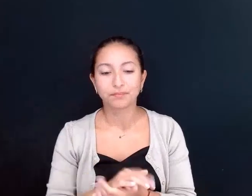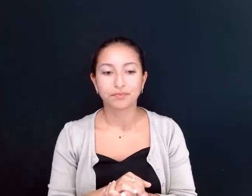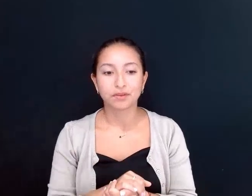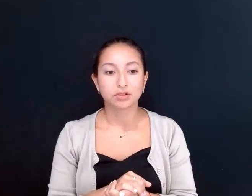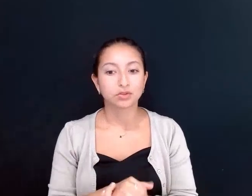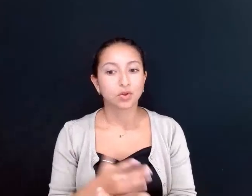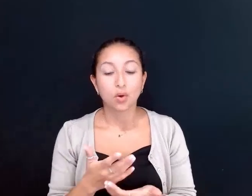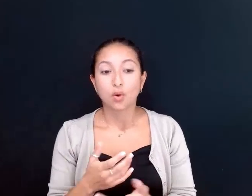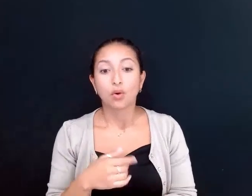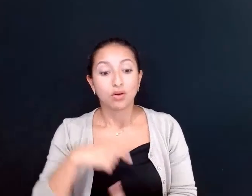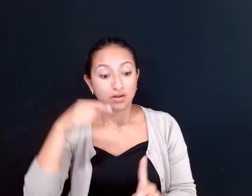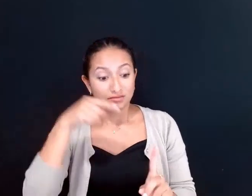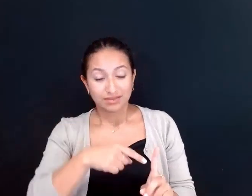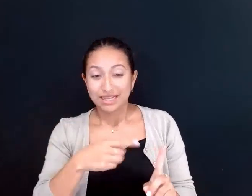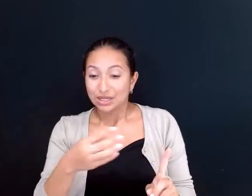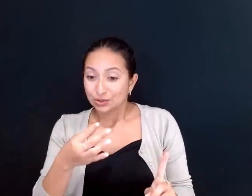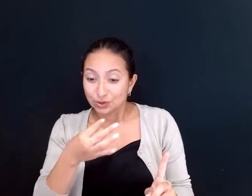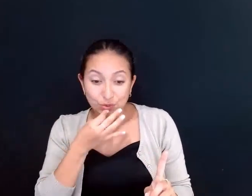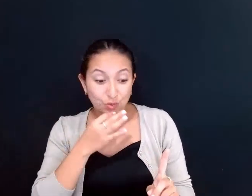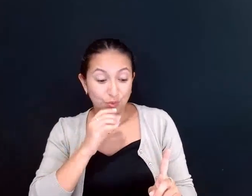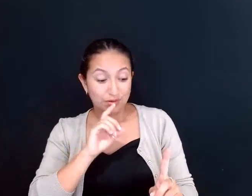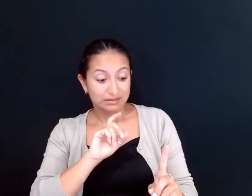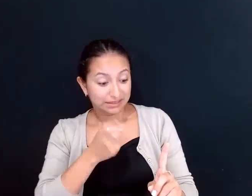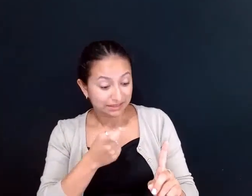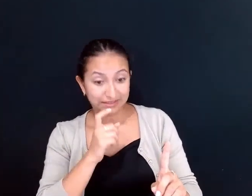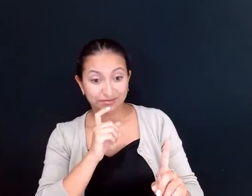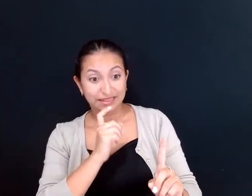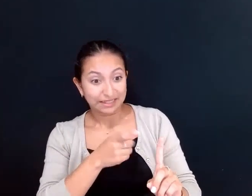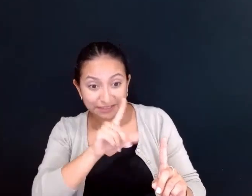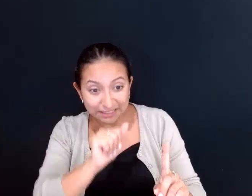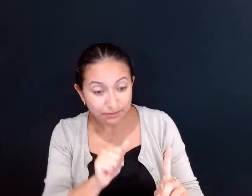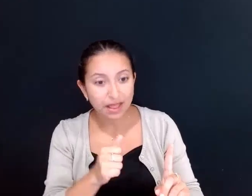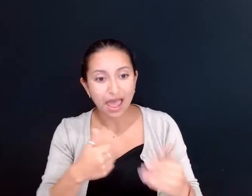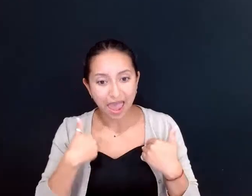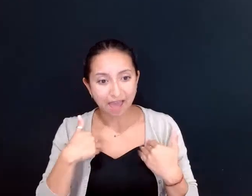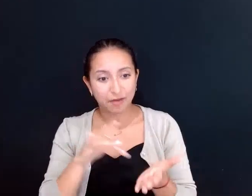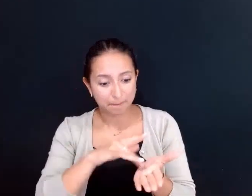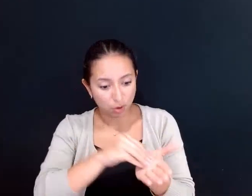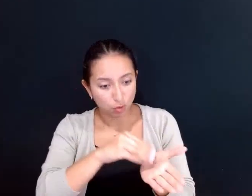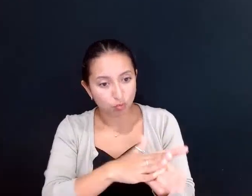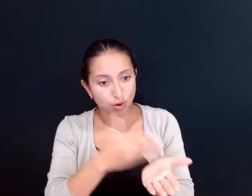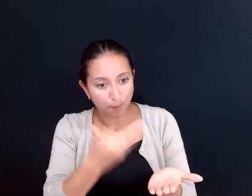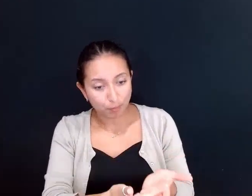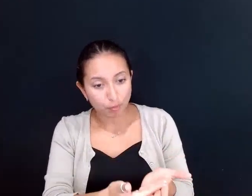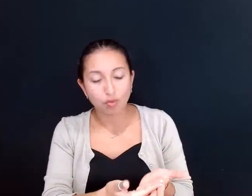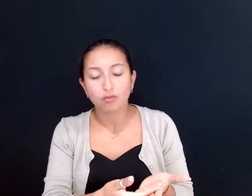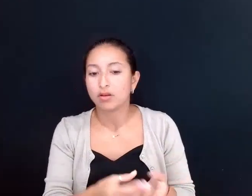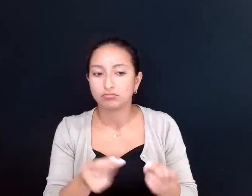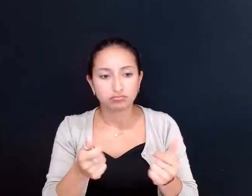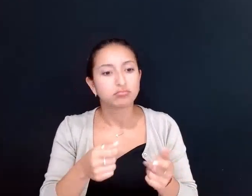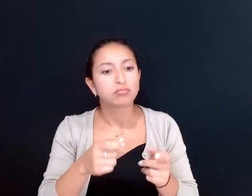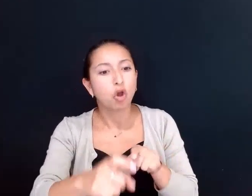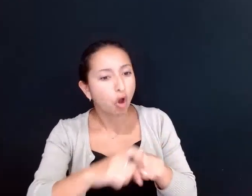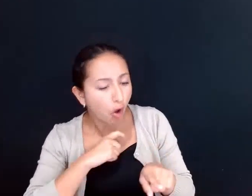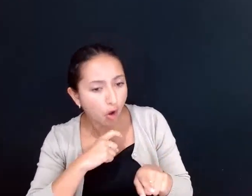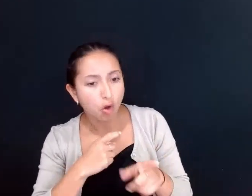they determine or they are deemed disabled and they have medical records, go ahead and give us a call. We could